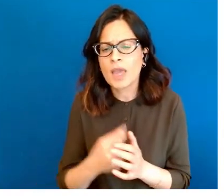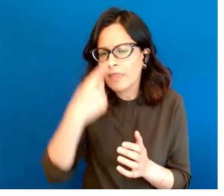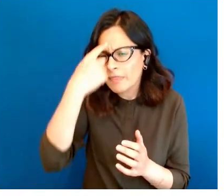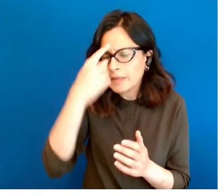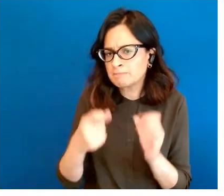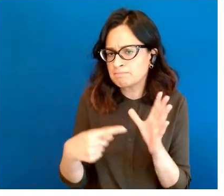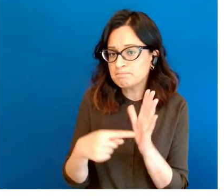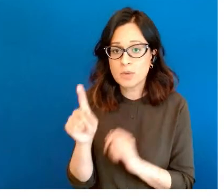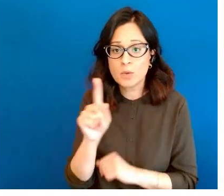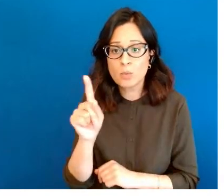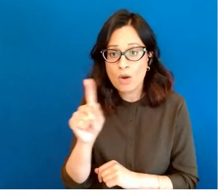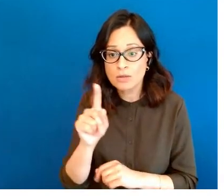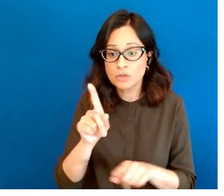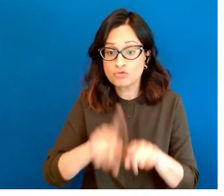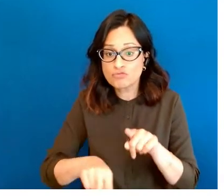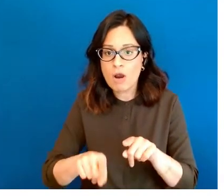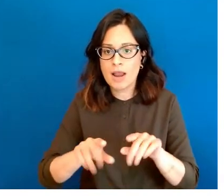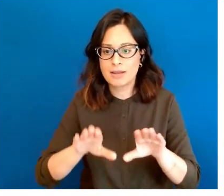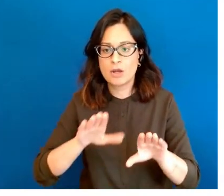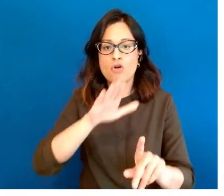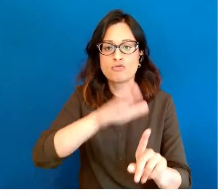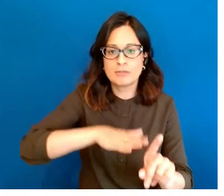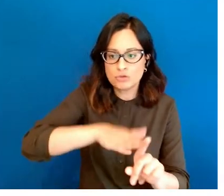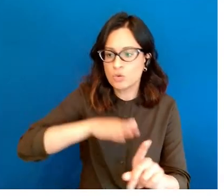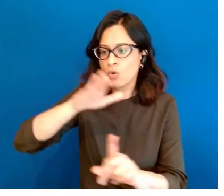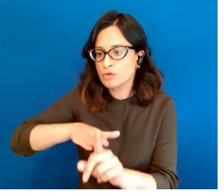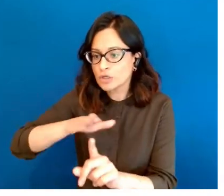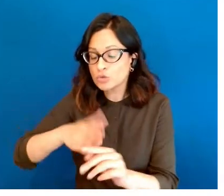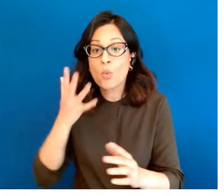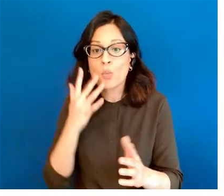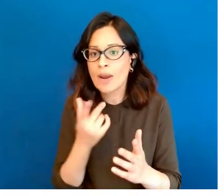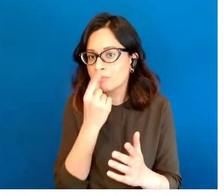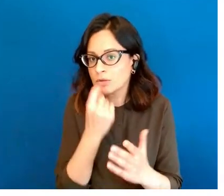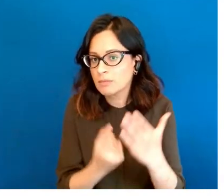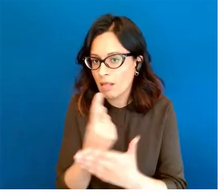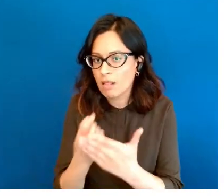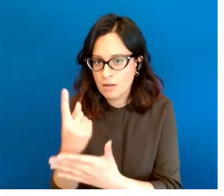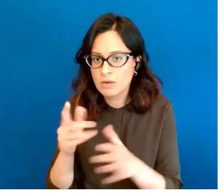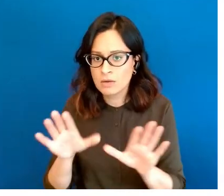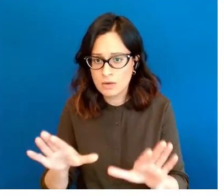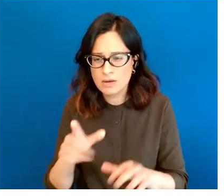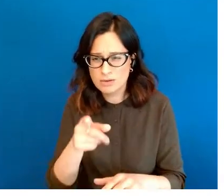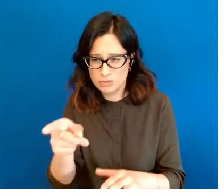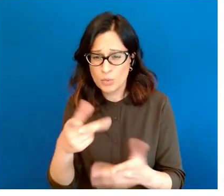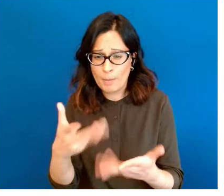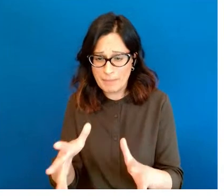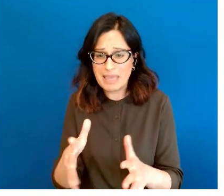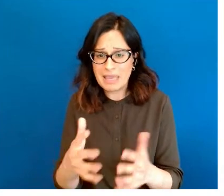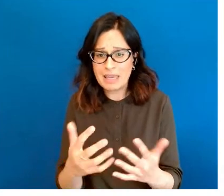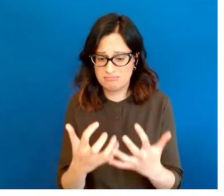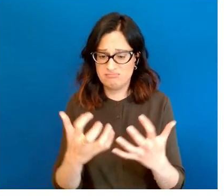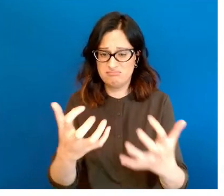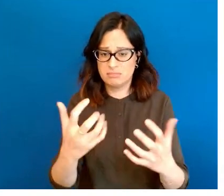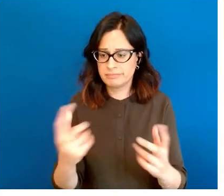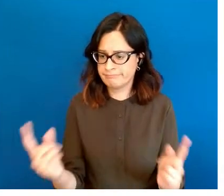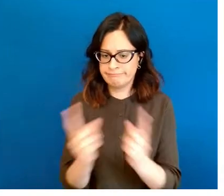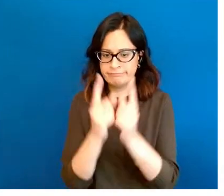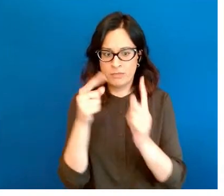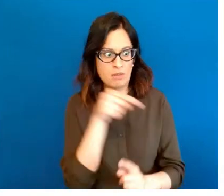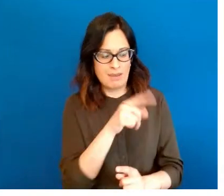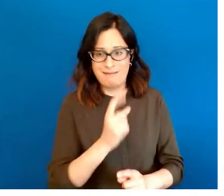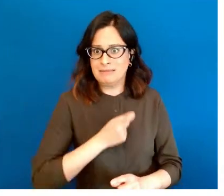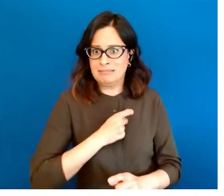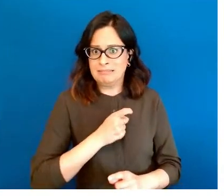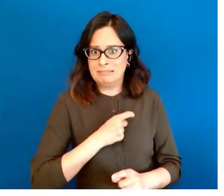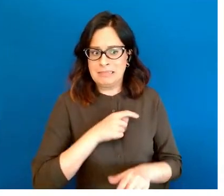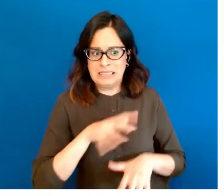important to try to reassure where possible. And again, I'm sure you've all come across people who are hugely anxious in